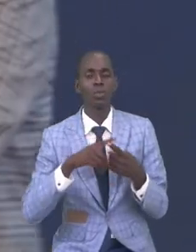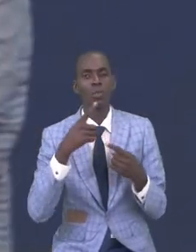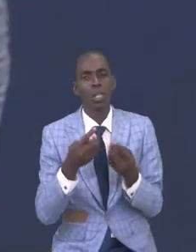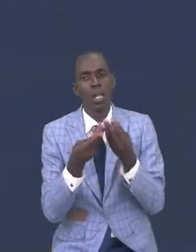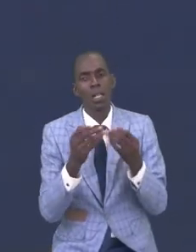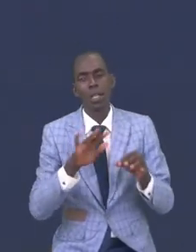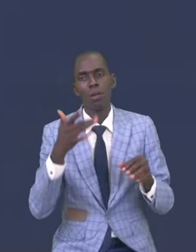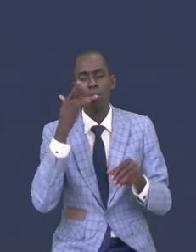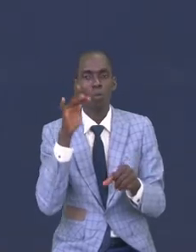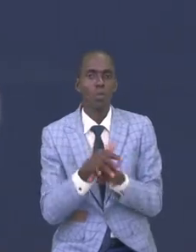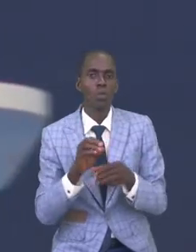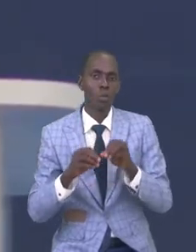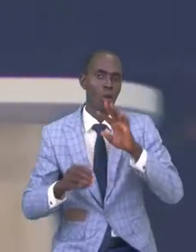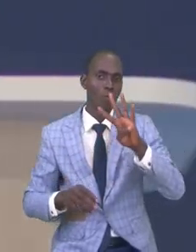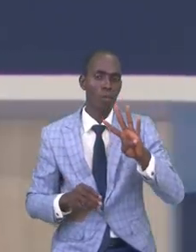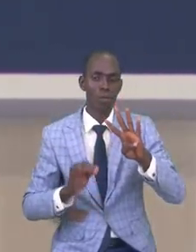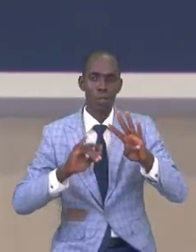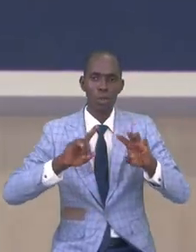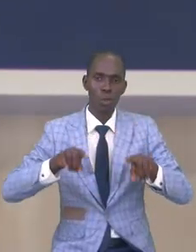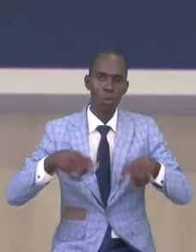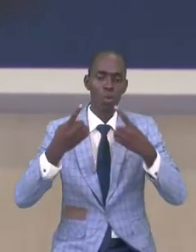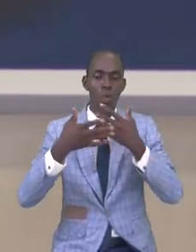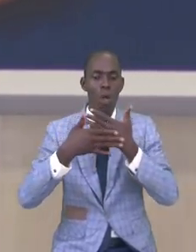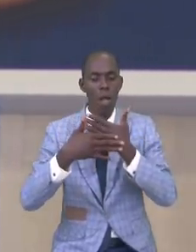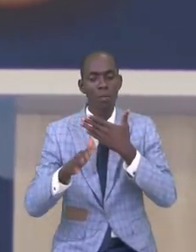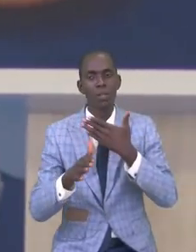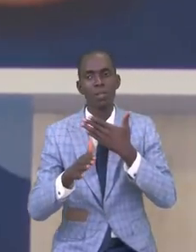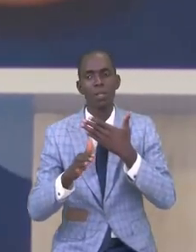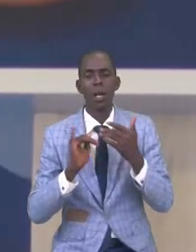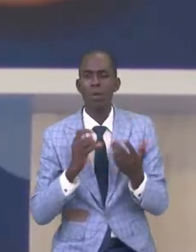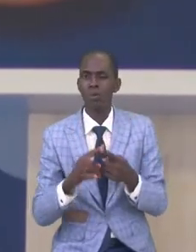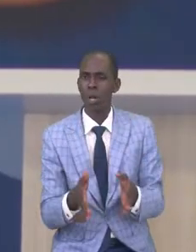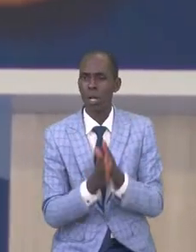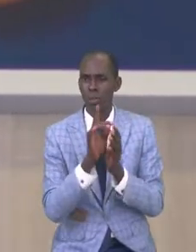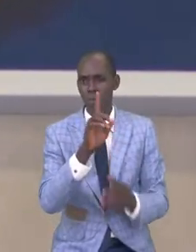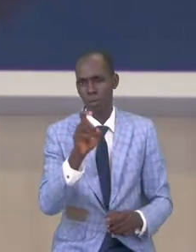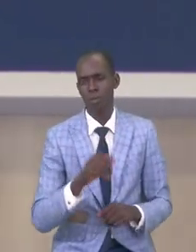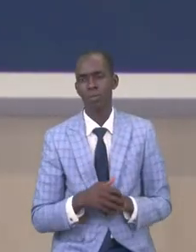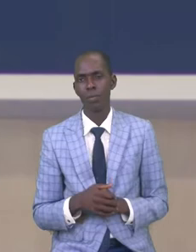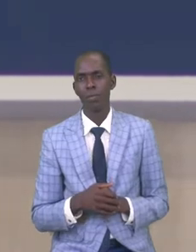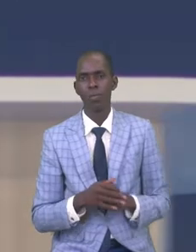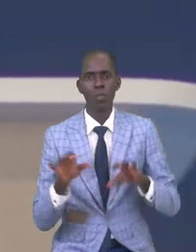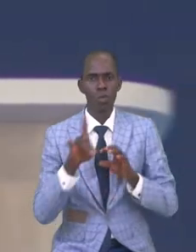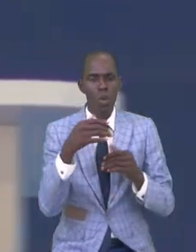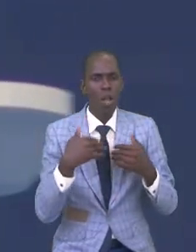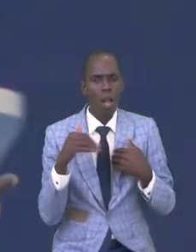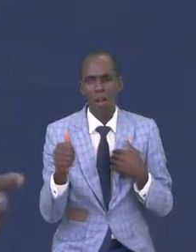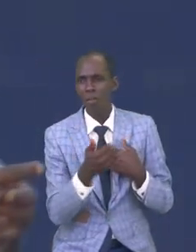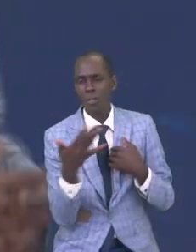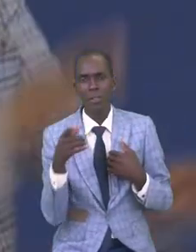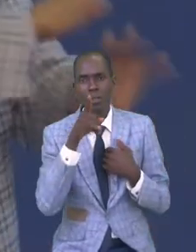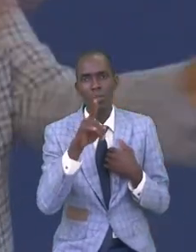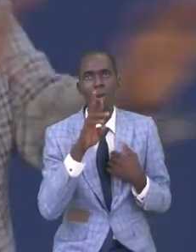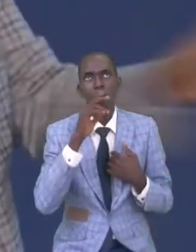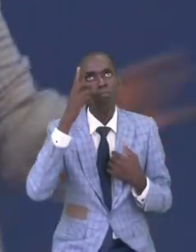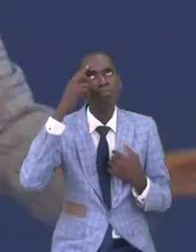Number four, go after. I want to ask you a question. Do you have anything you're pursuing? Are